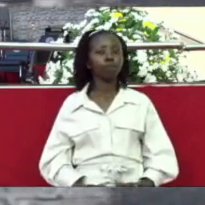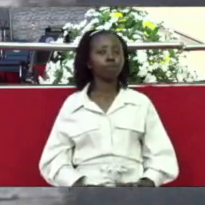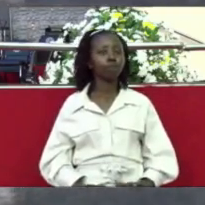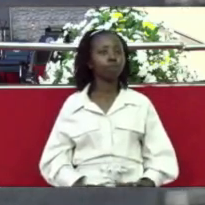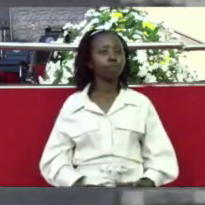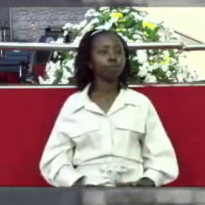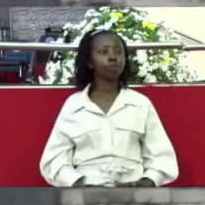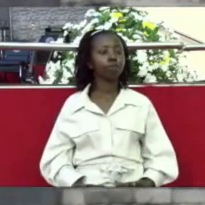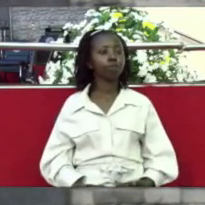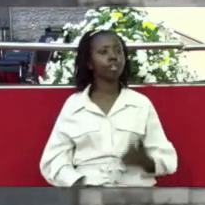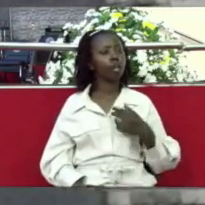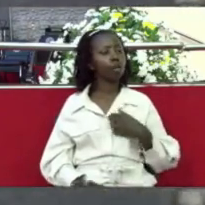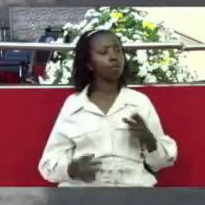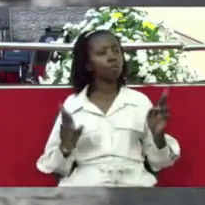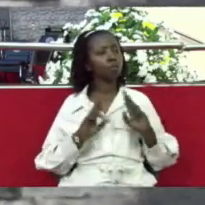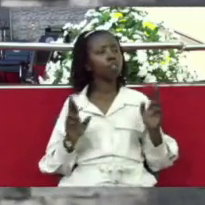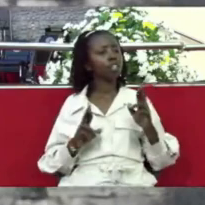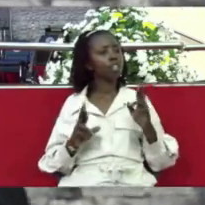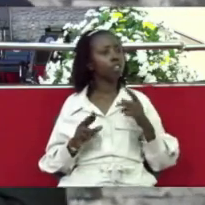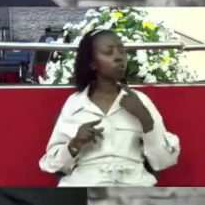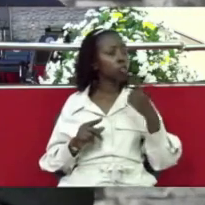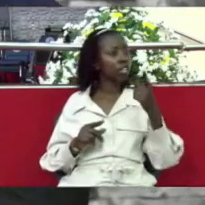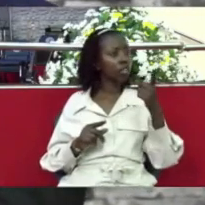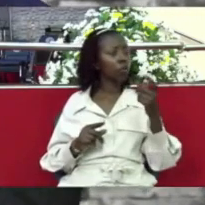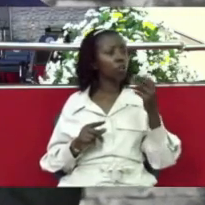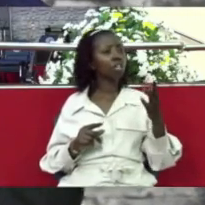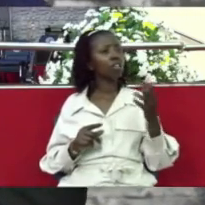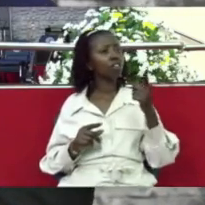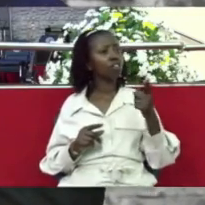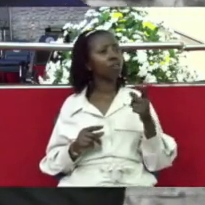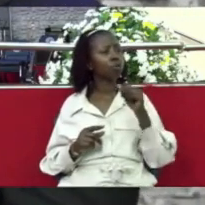I'm almost ready to tell you, if you're not and you tithe every week,